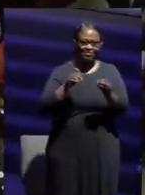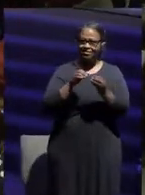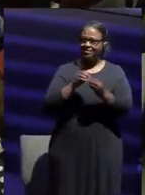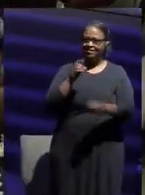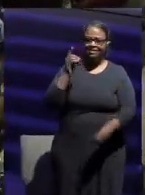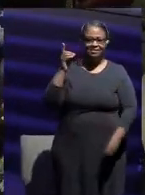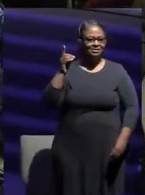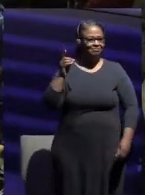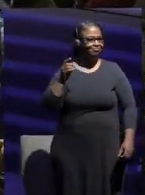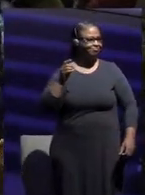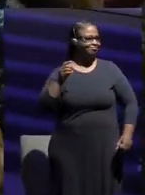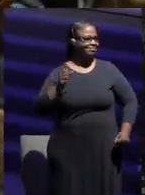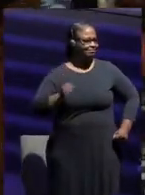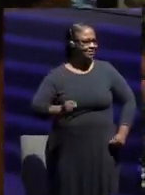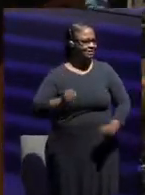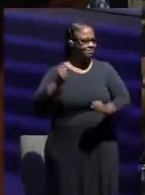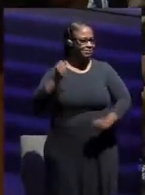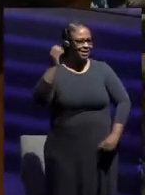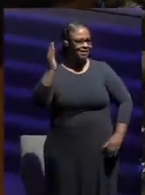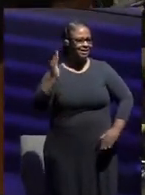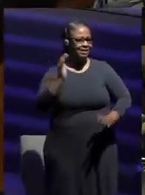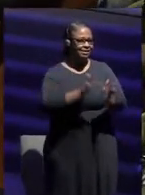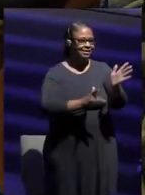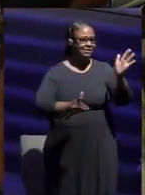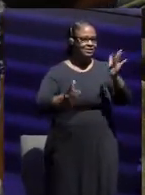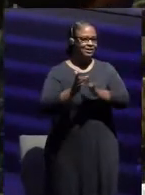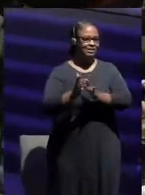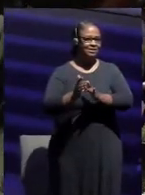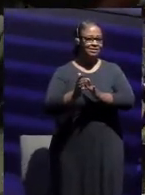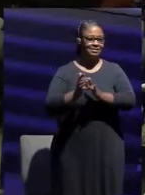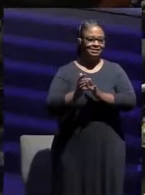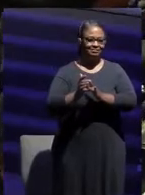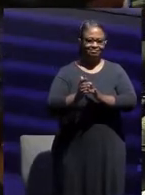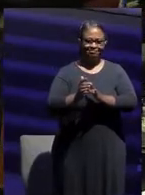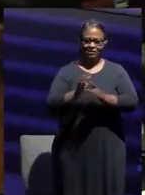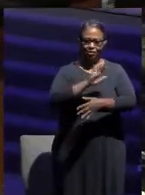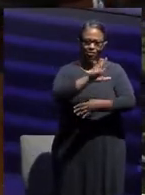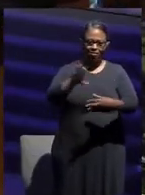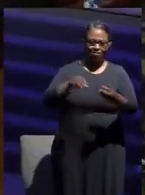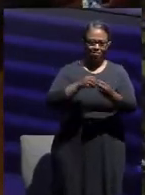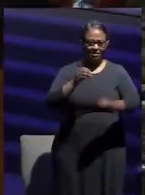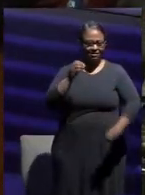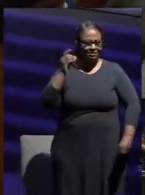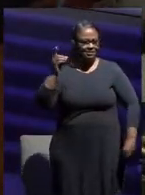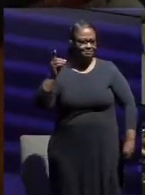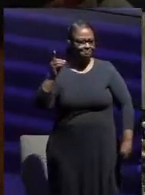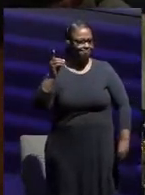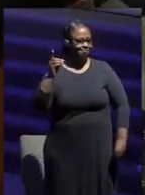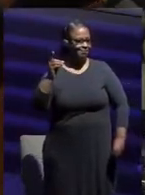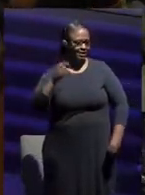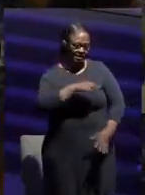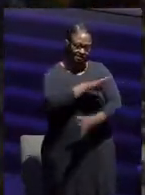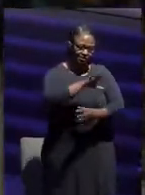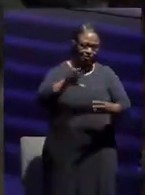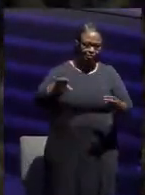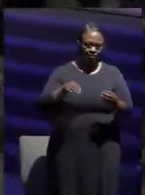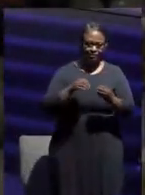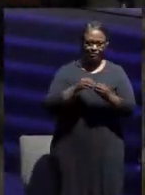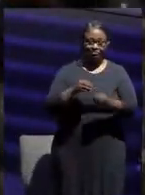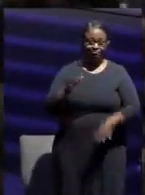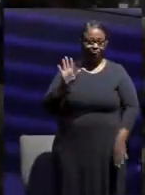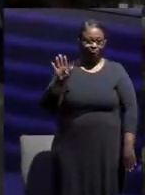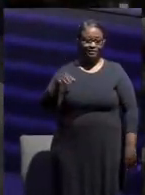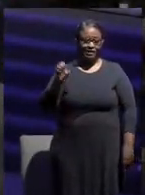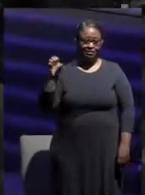It's born in Him. The mighty God is Jesus. And it's born in Him.